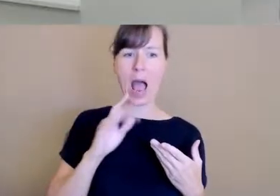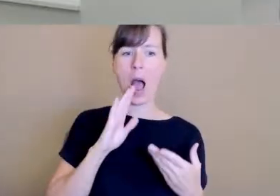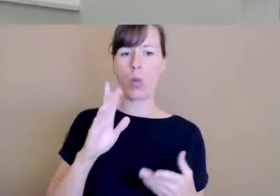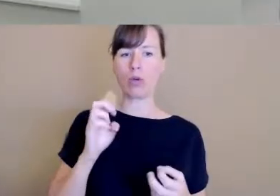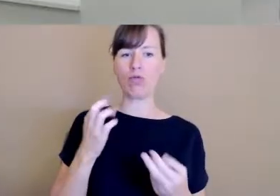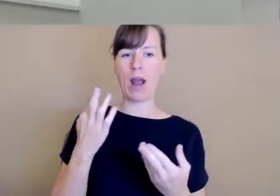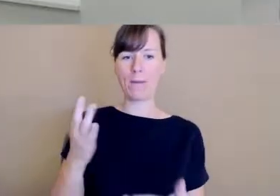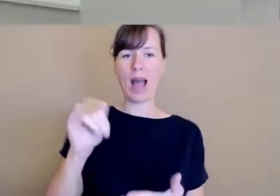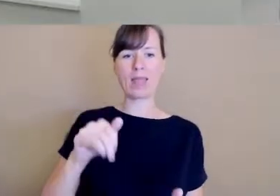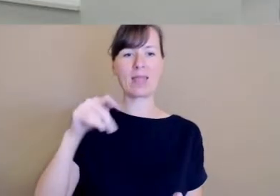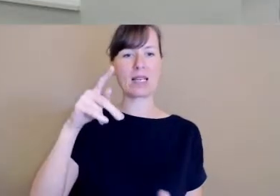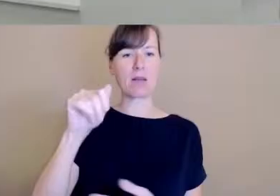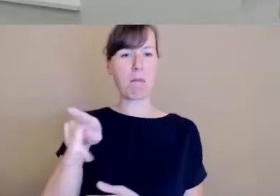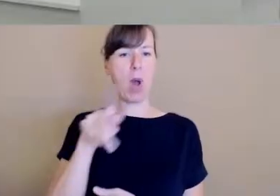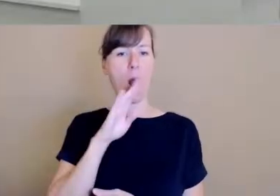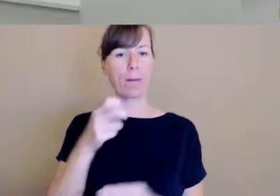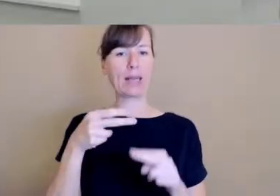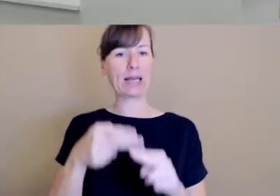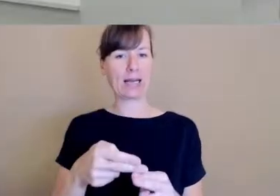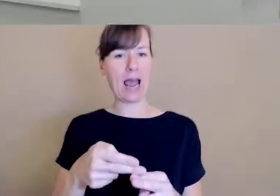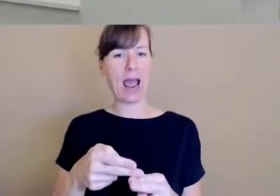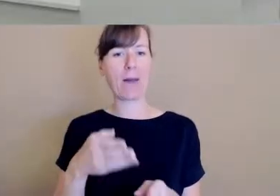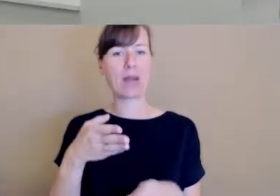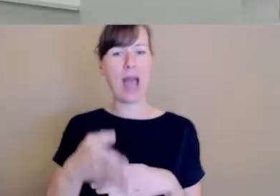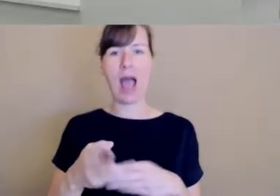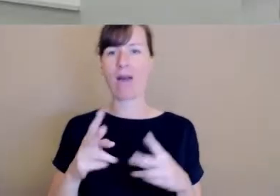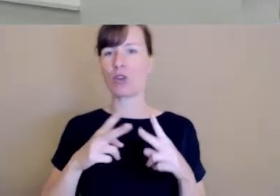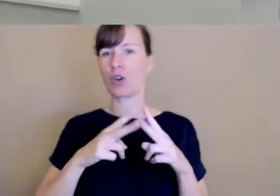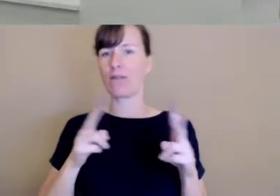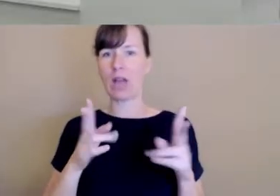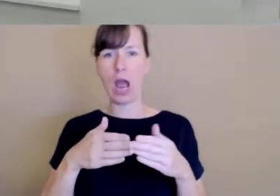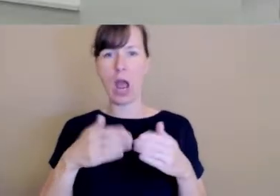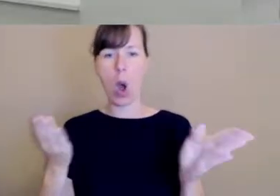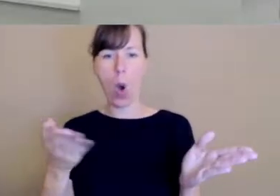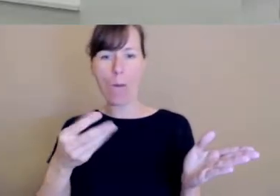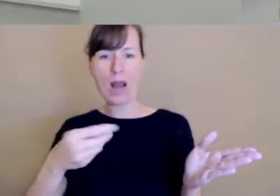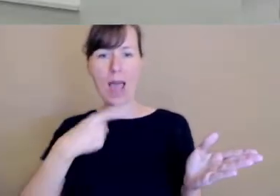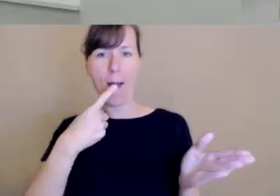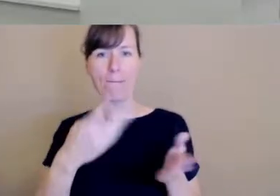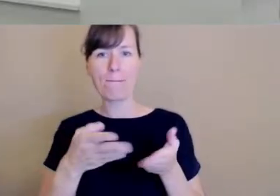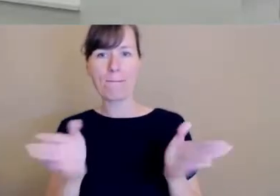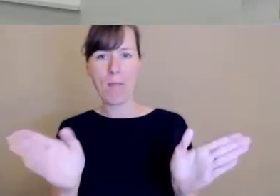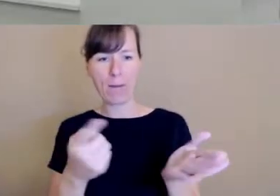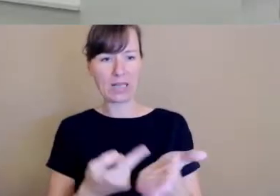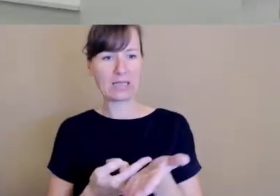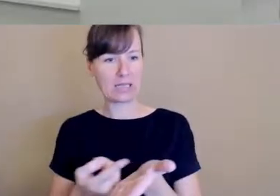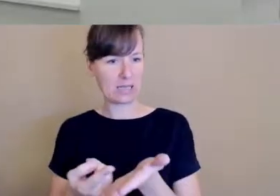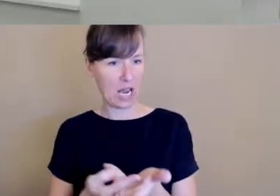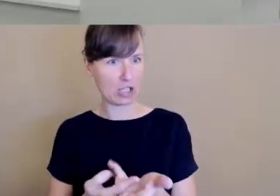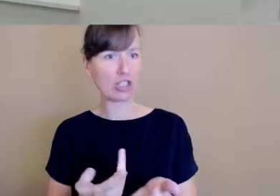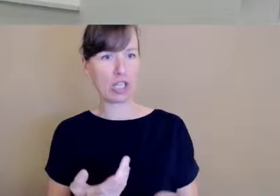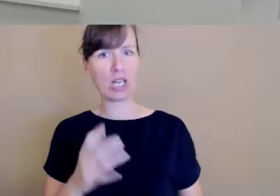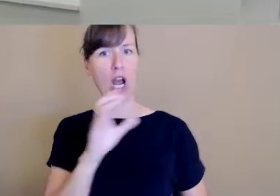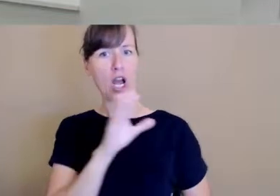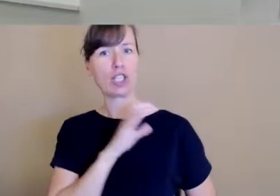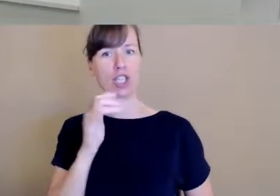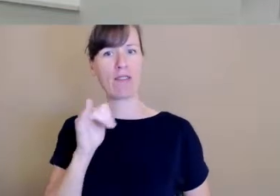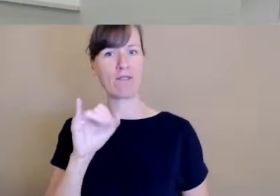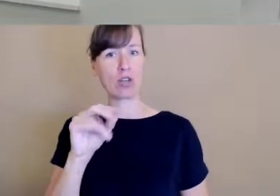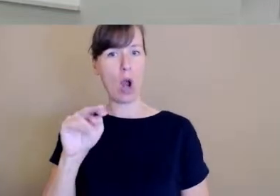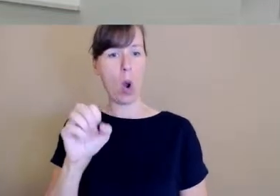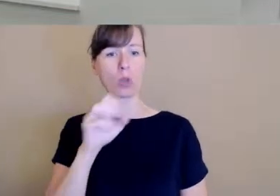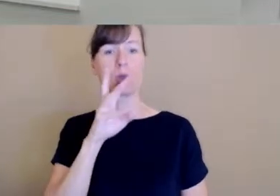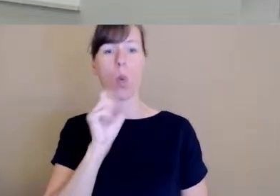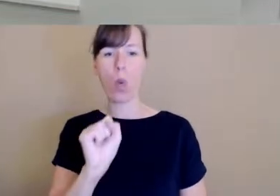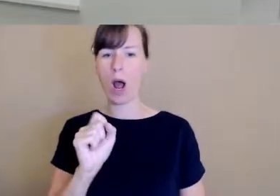Chief Jones was instrumental in many things in this town that were good. And I think it'd be wonderful